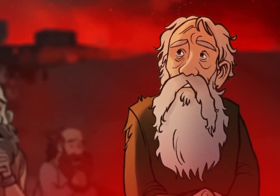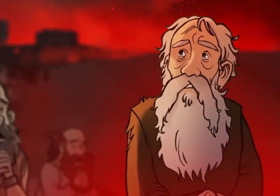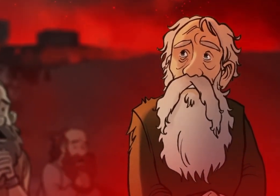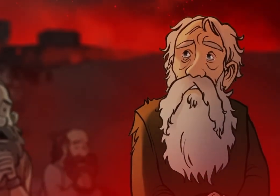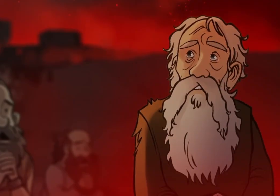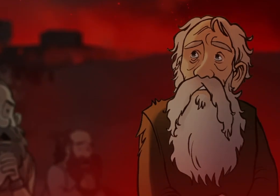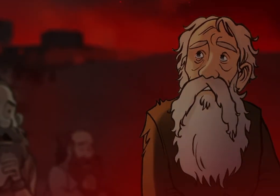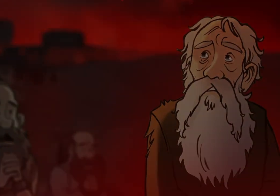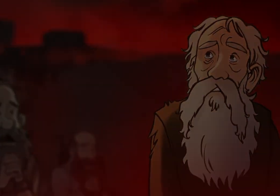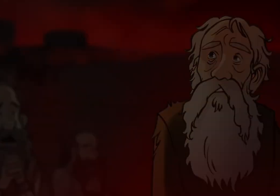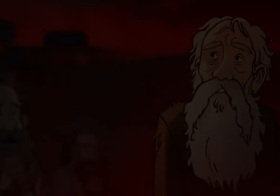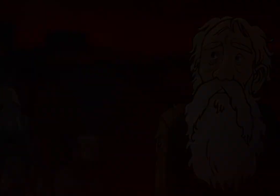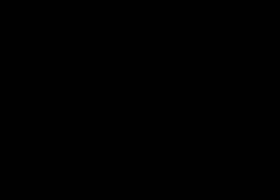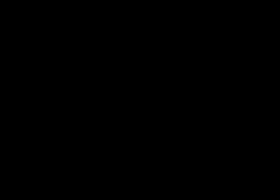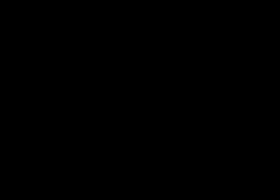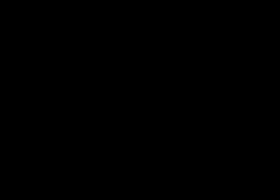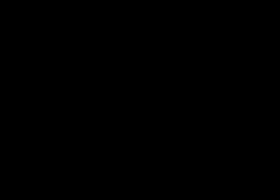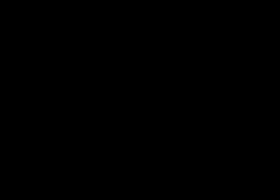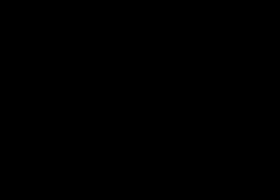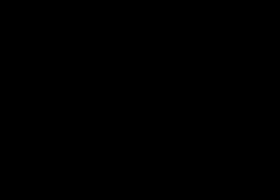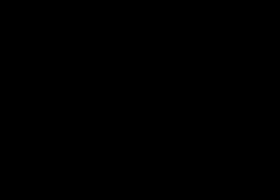named Ezekiel.